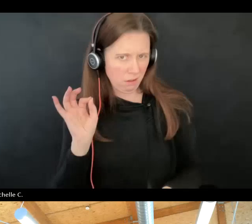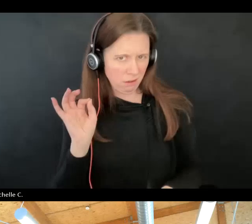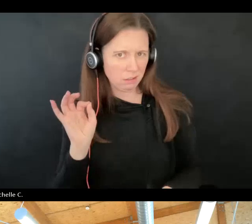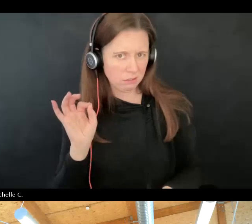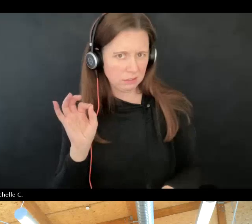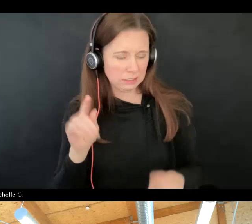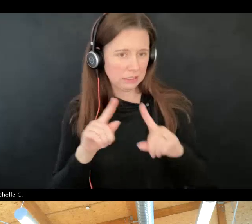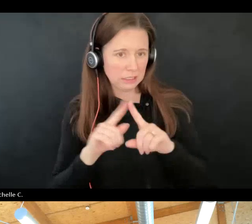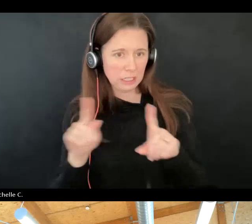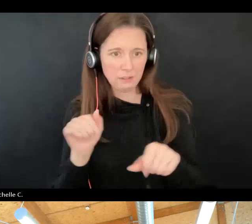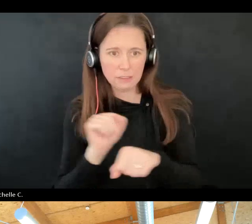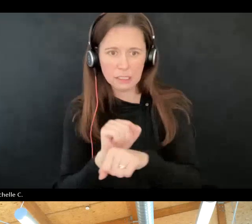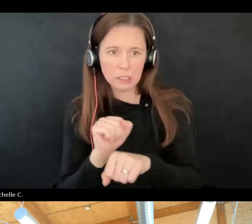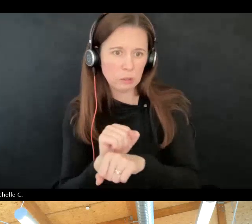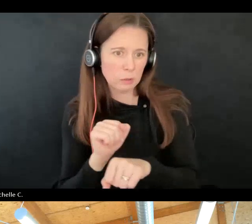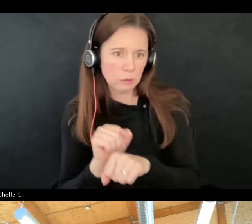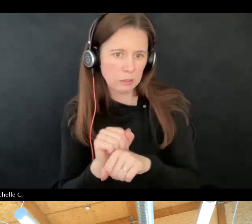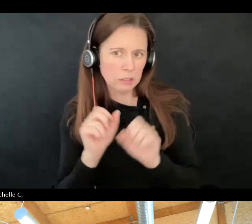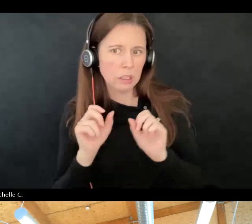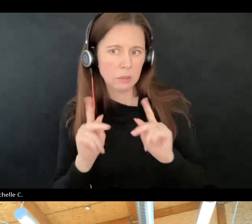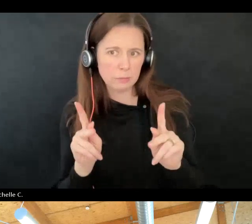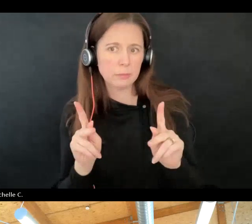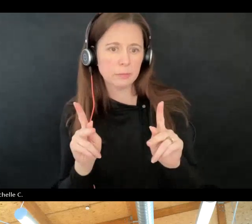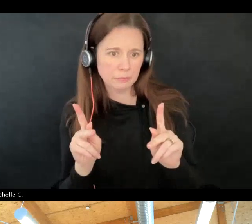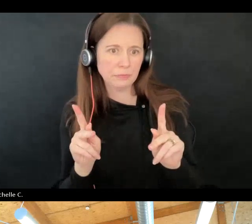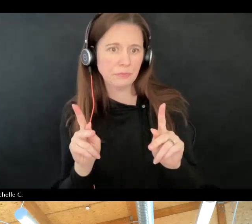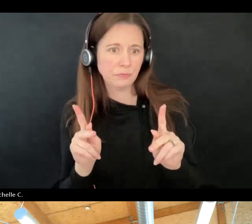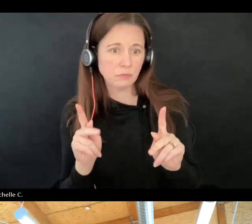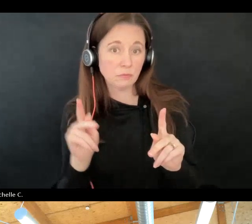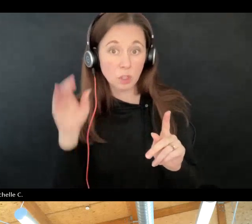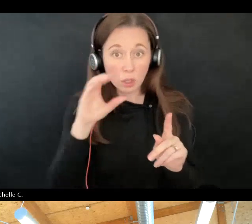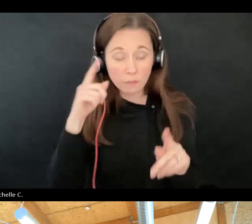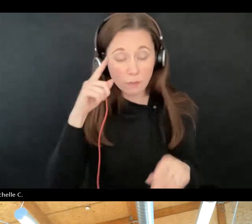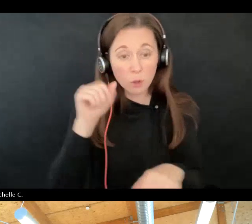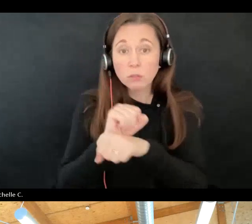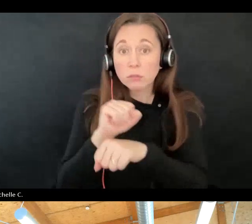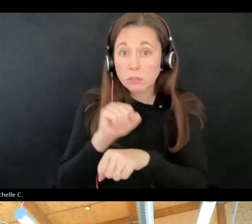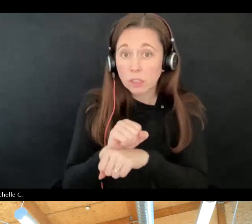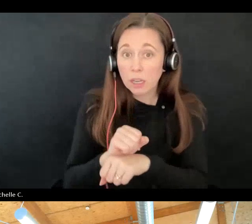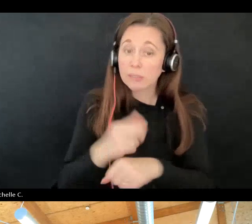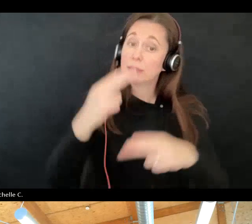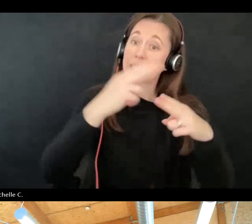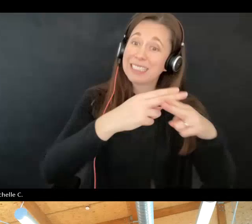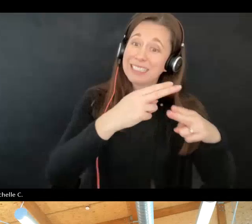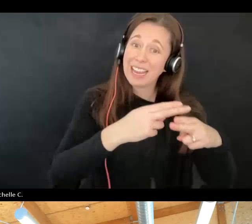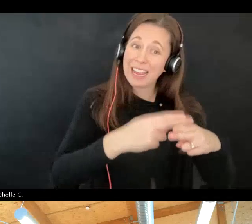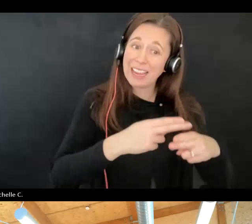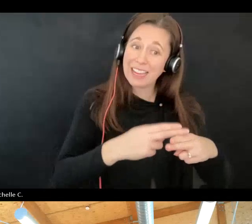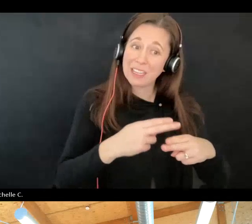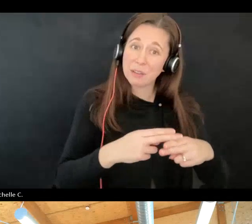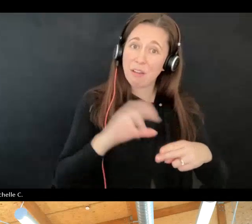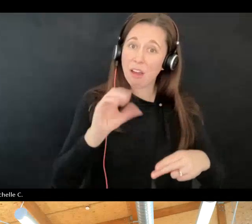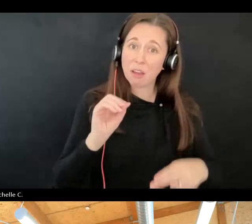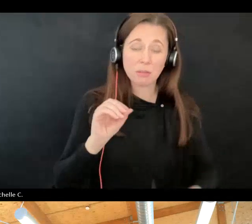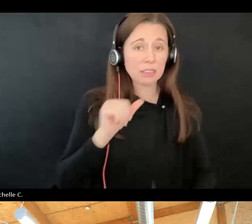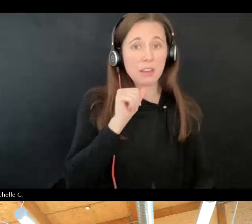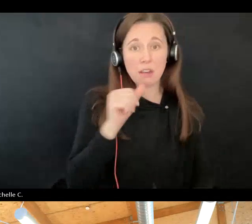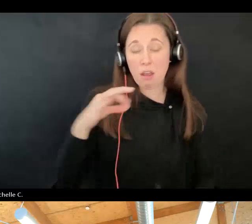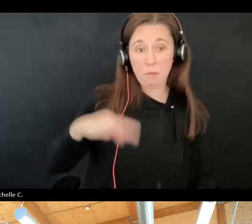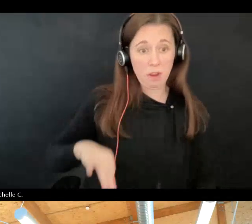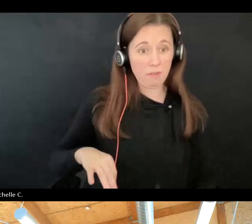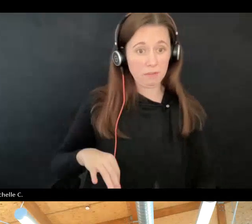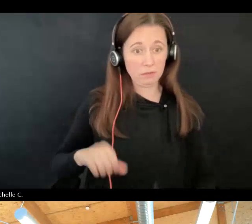job board page. That is a really good place to not only look for jobs, but to see the names of nonprofits, because from there you can